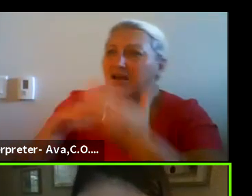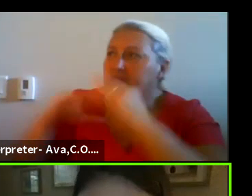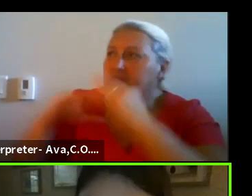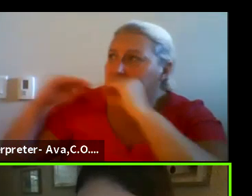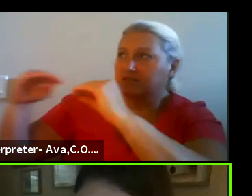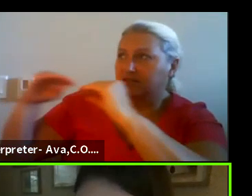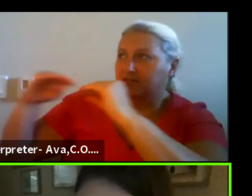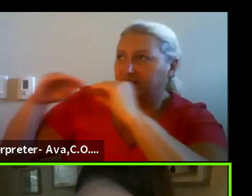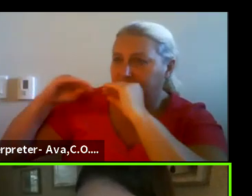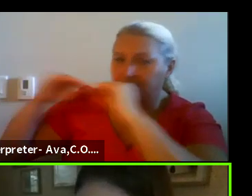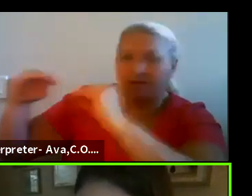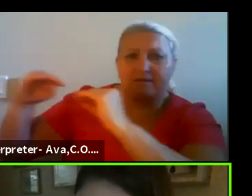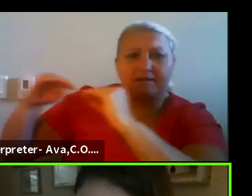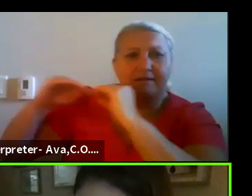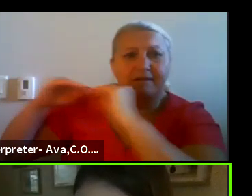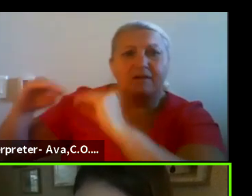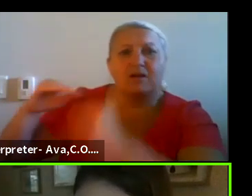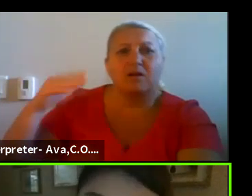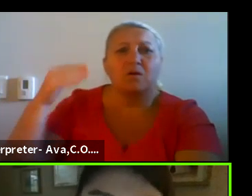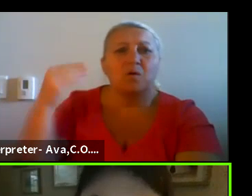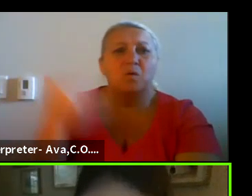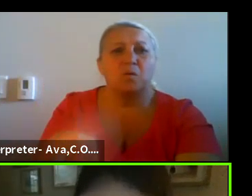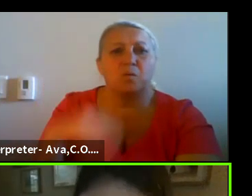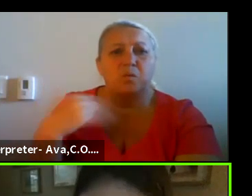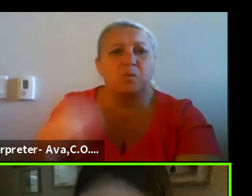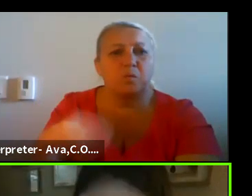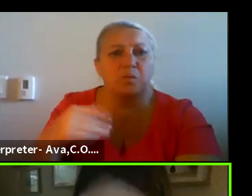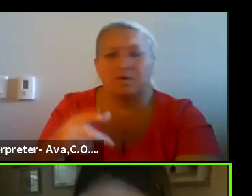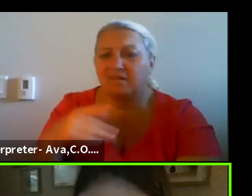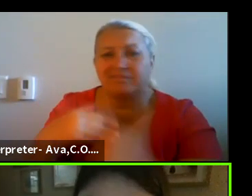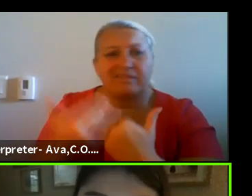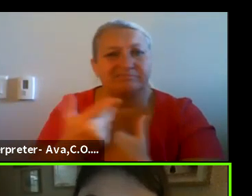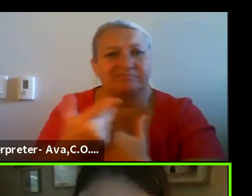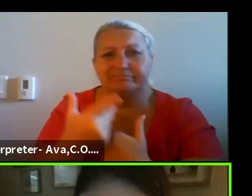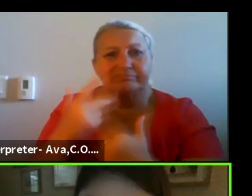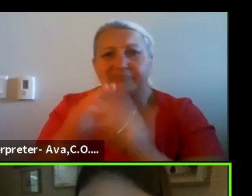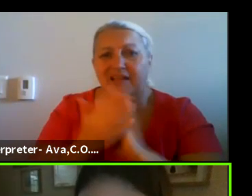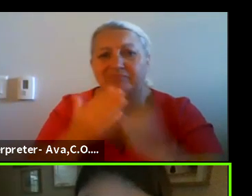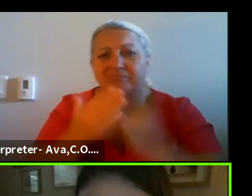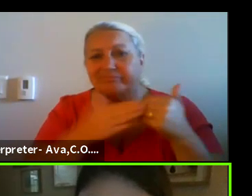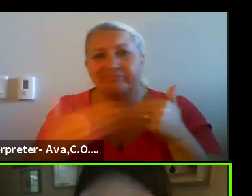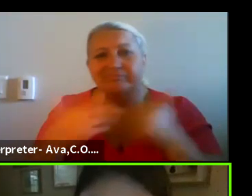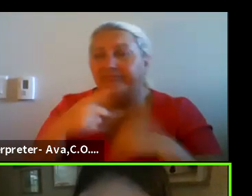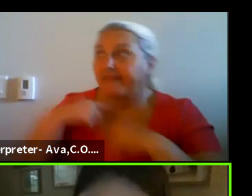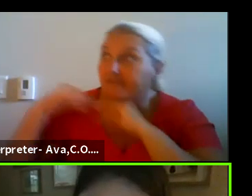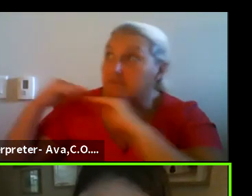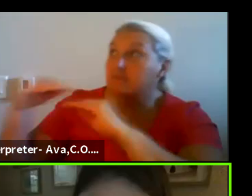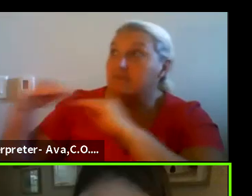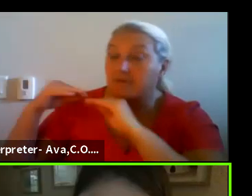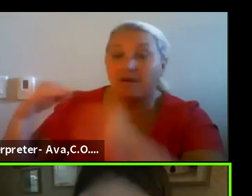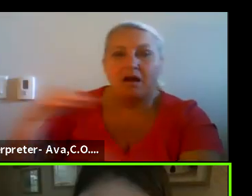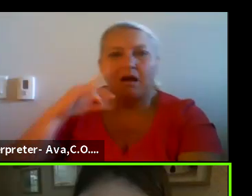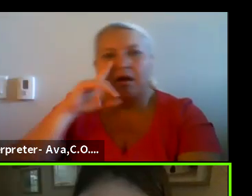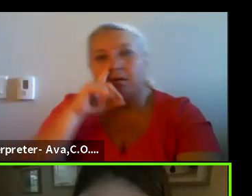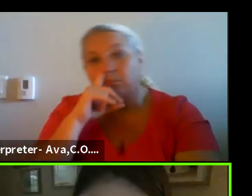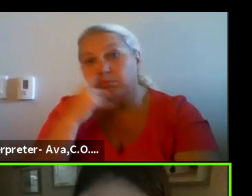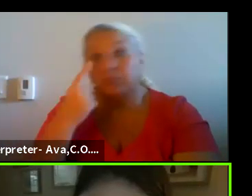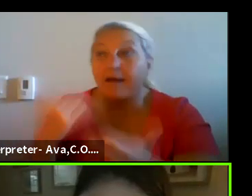work, that again, it then becomes impossible to be there fully and honestly and express what needs to be said.